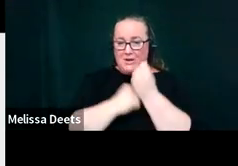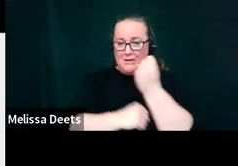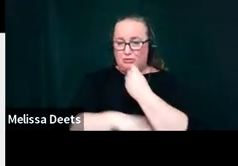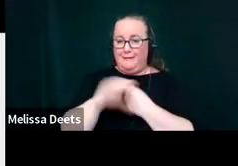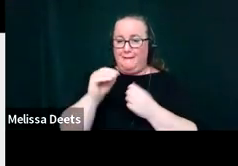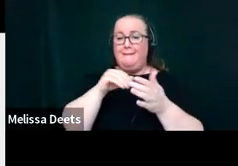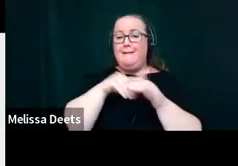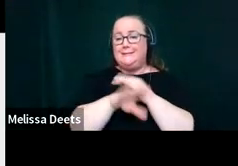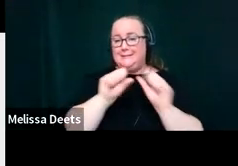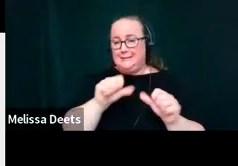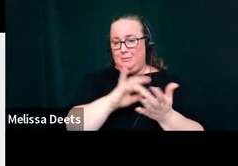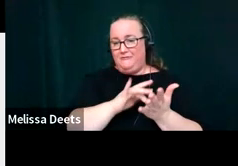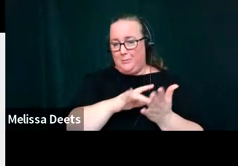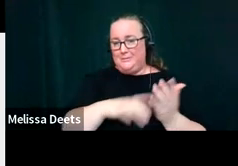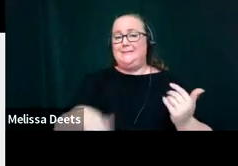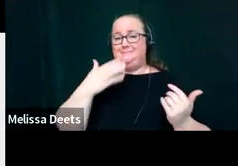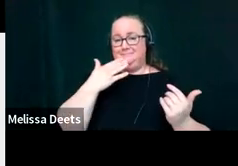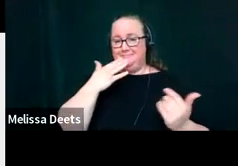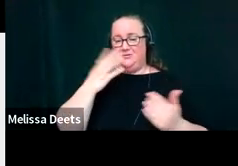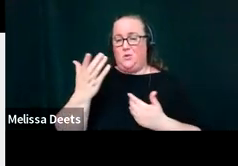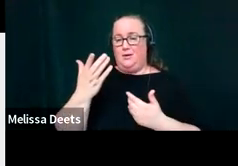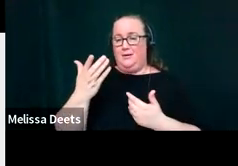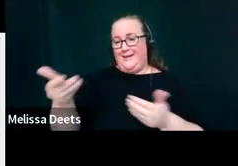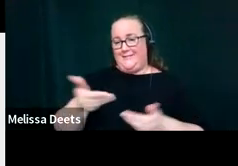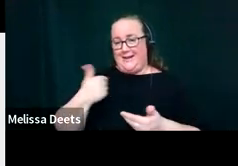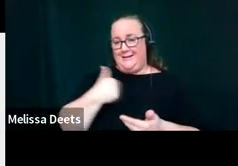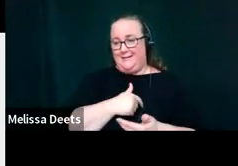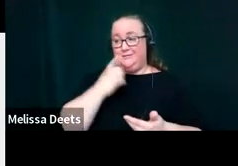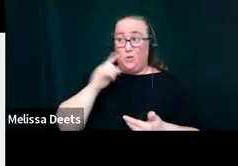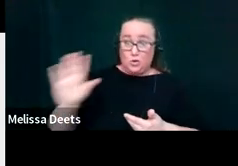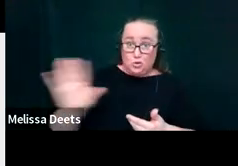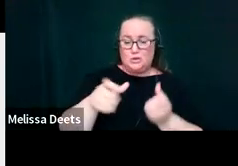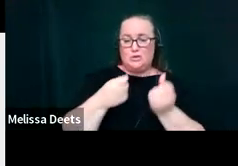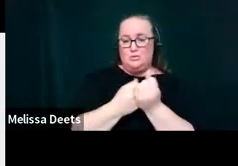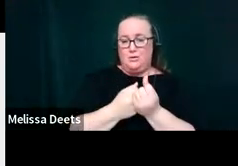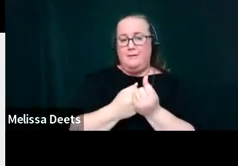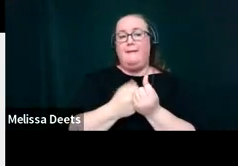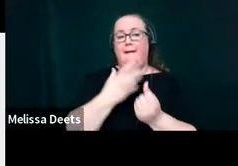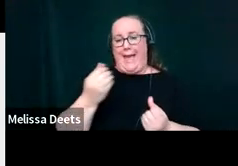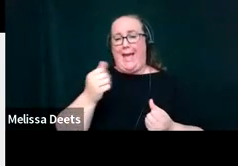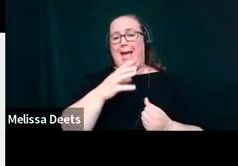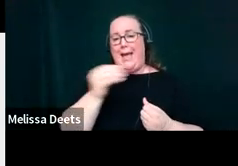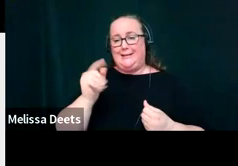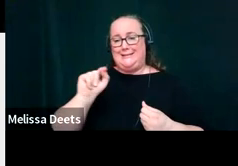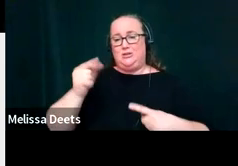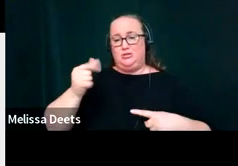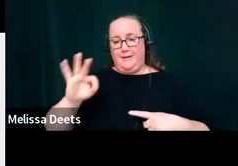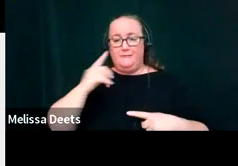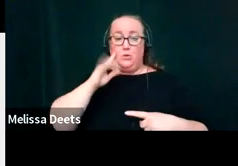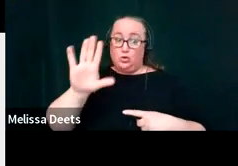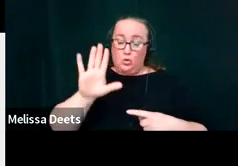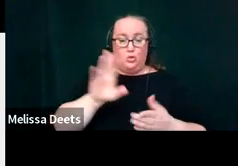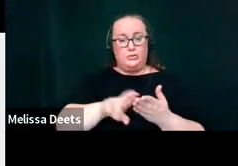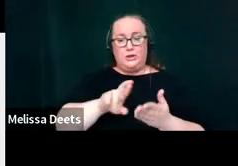Accessible Pharmacy for your support, and specifically the Glaucoma Foundation for its support of groundbreaking